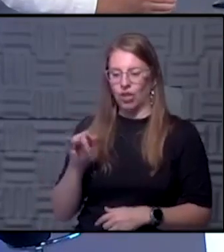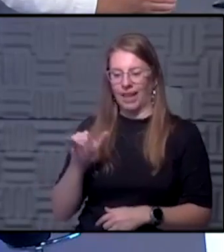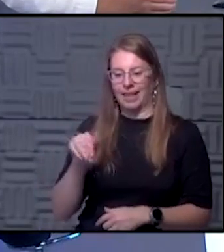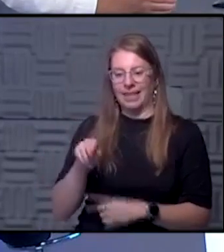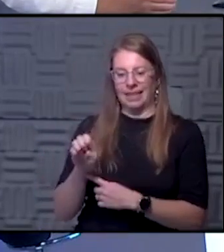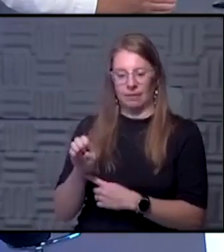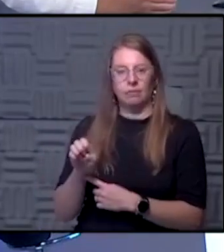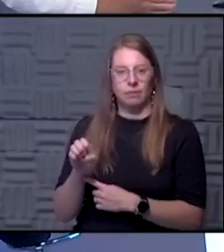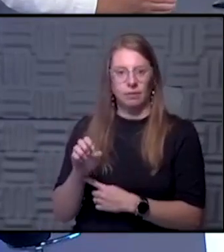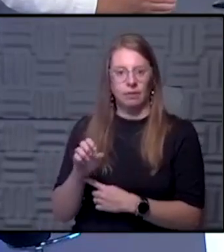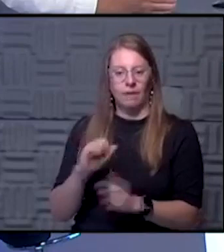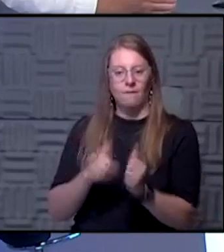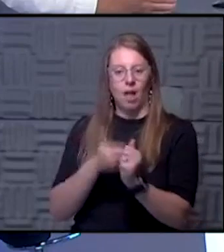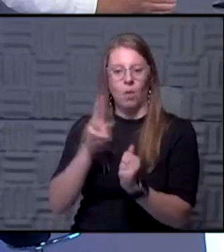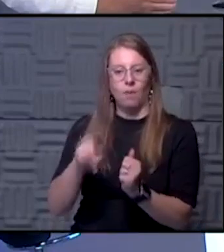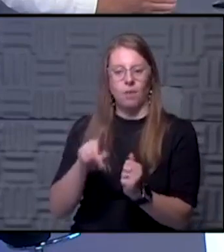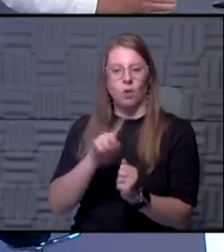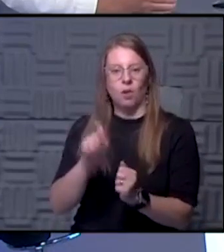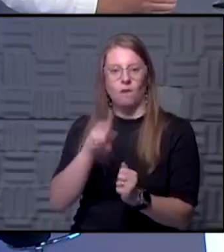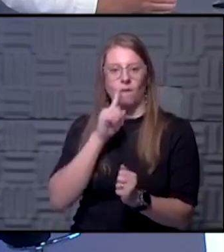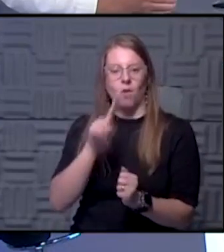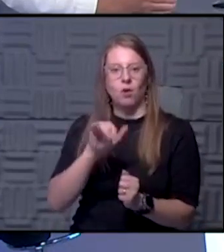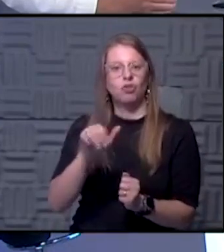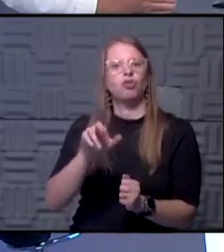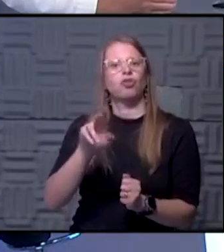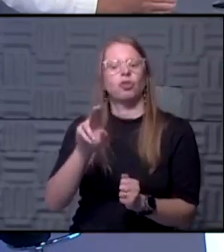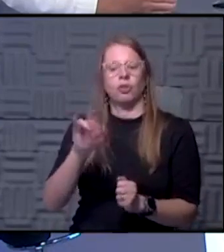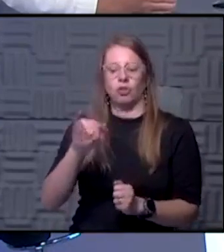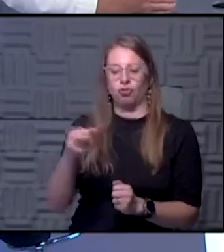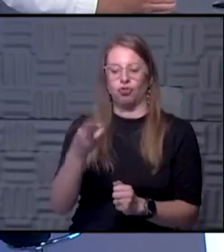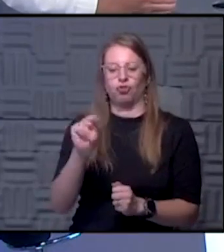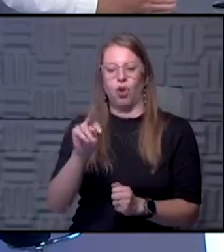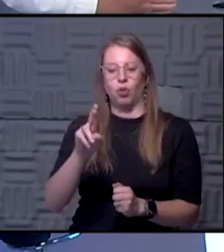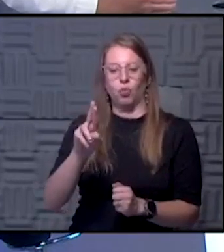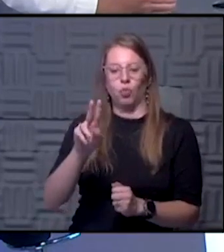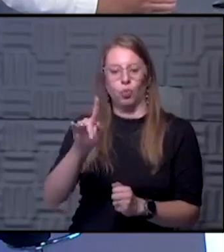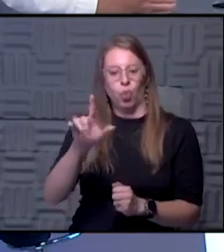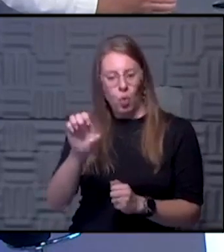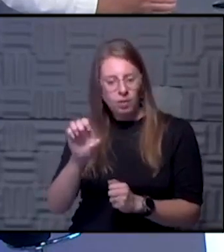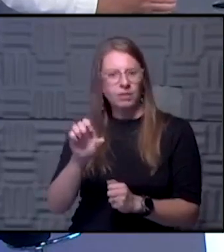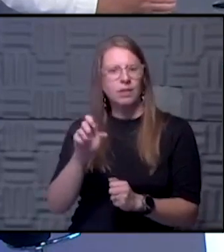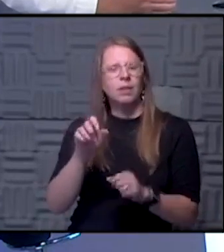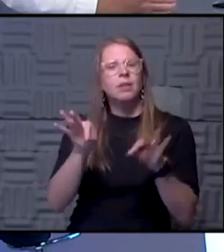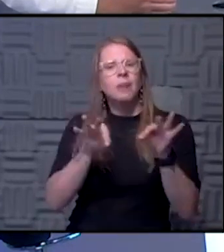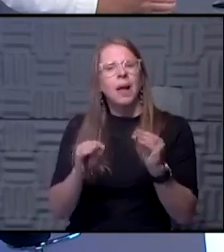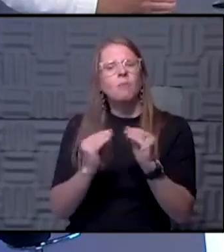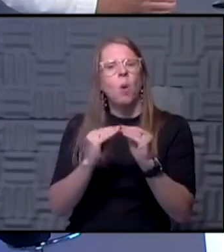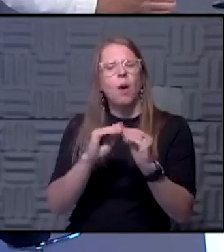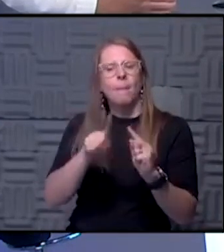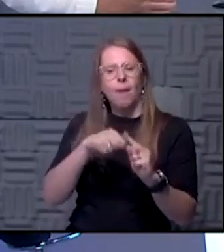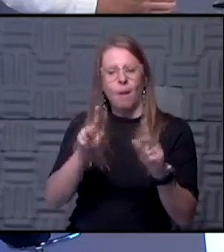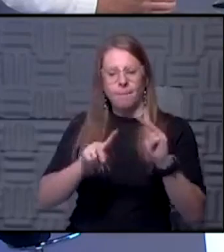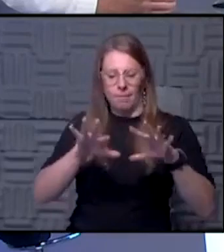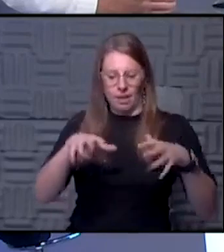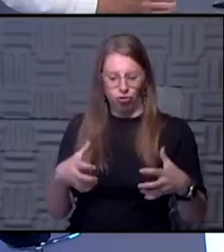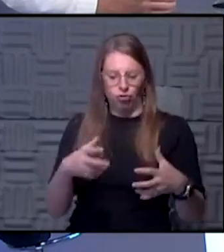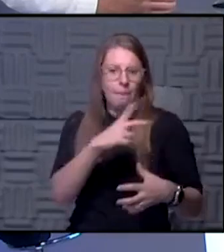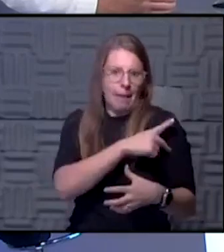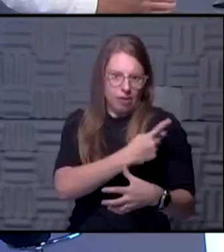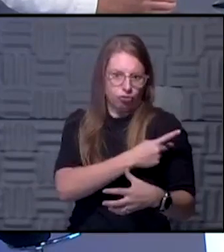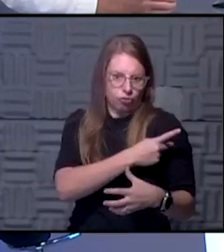question for John Rule, and she wants to know what more can you tell us about the population of patients